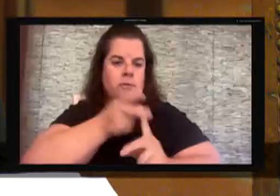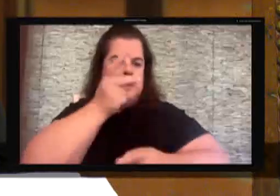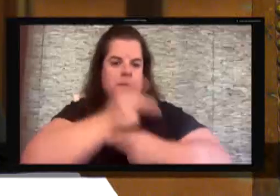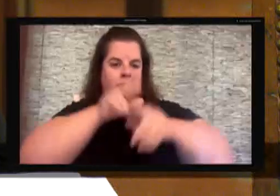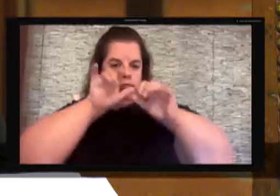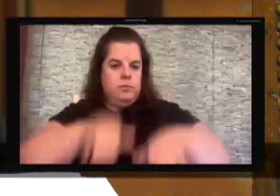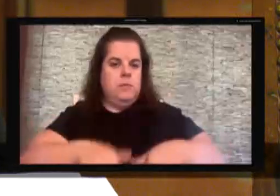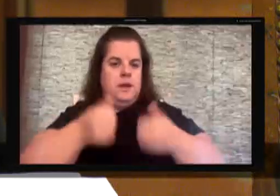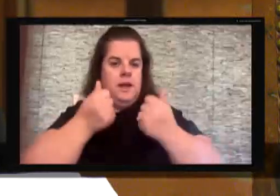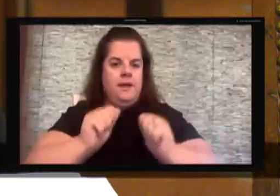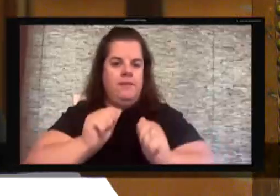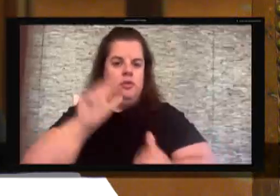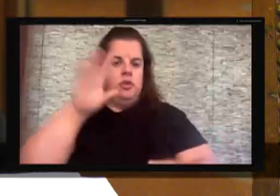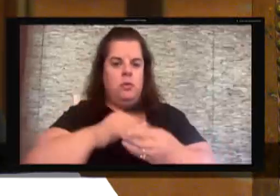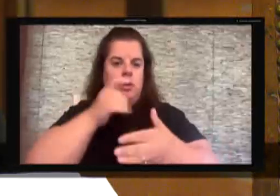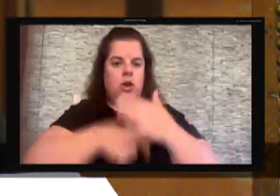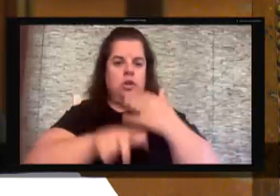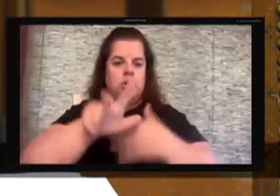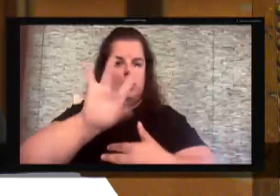total cost not to exceed